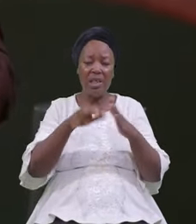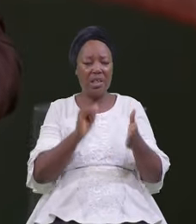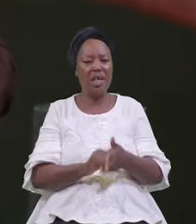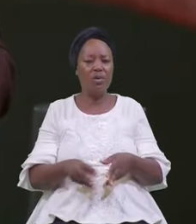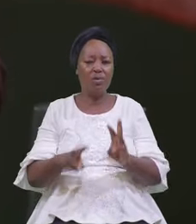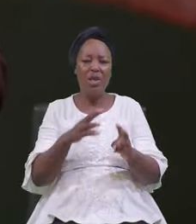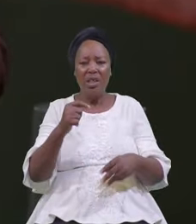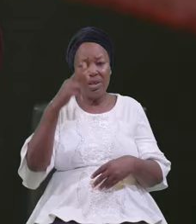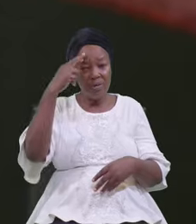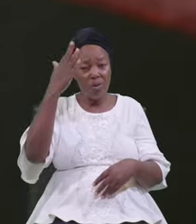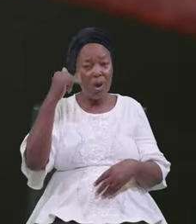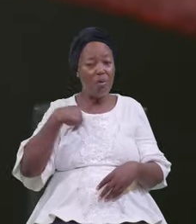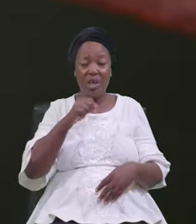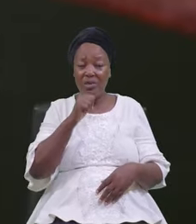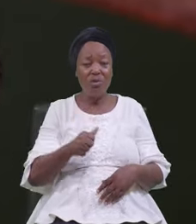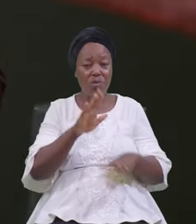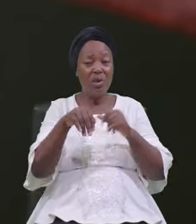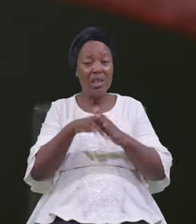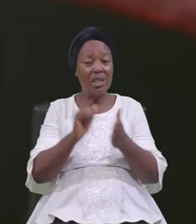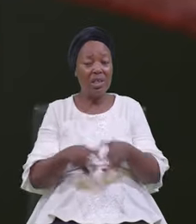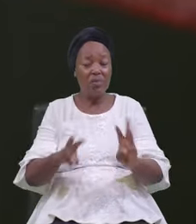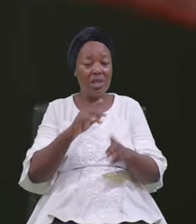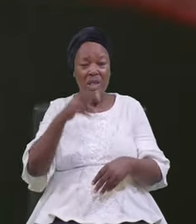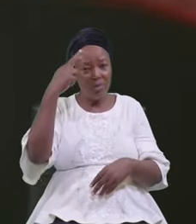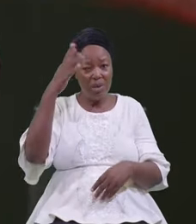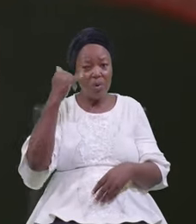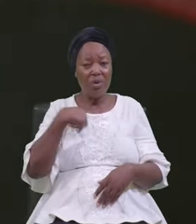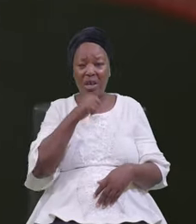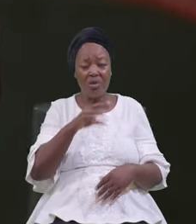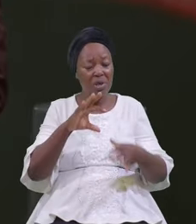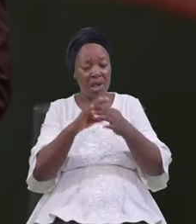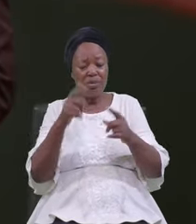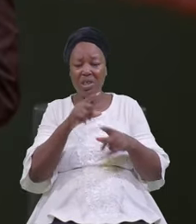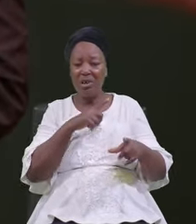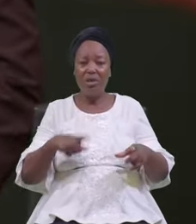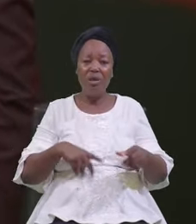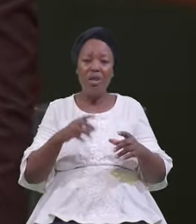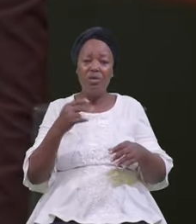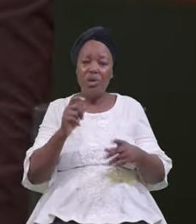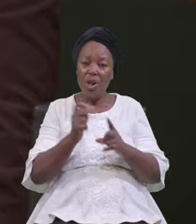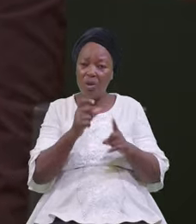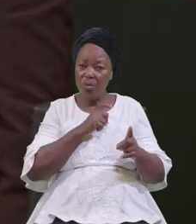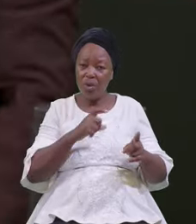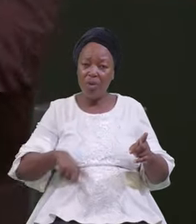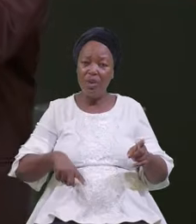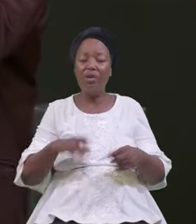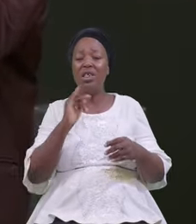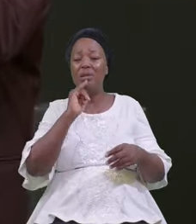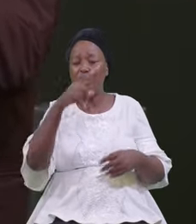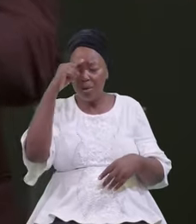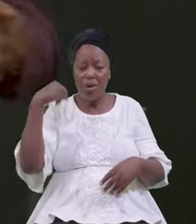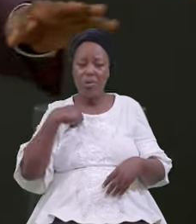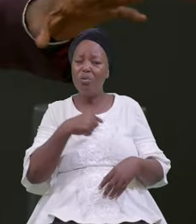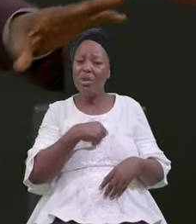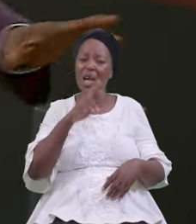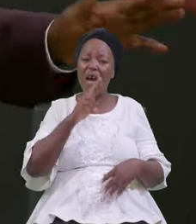walk in that way, and the reason we cannot cleave to the Lord, we're surrounded by people. In our offices, in our